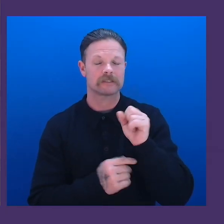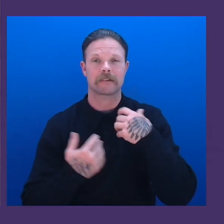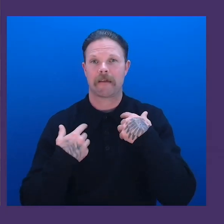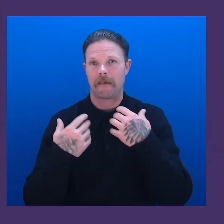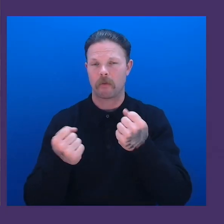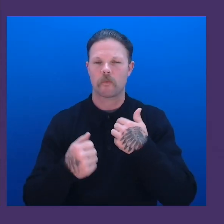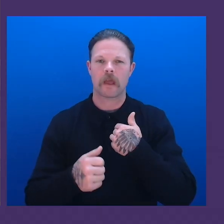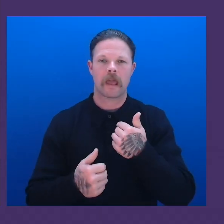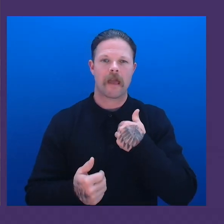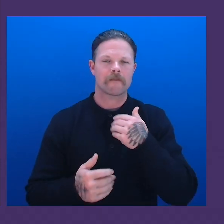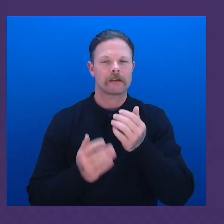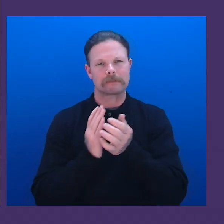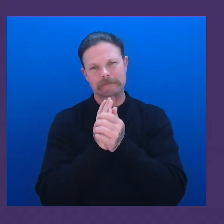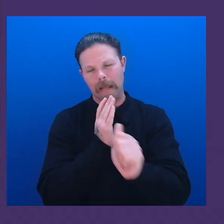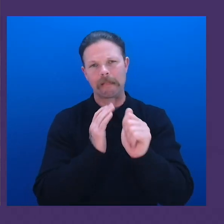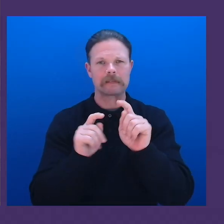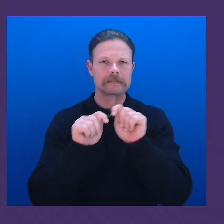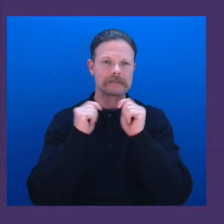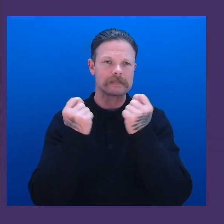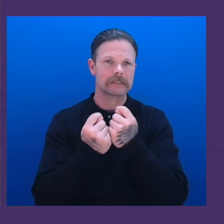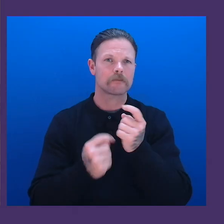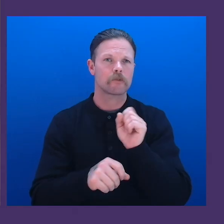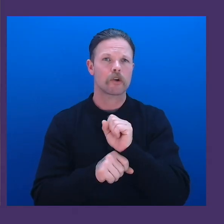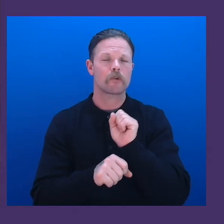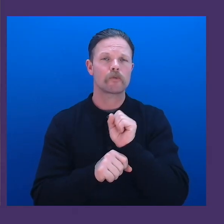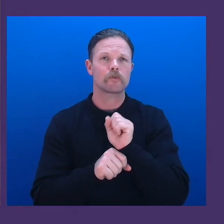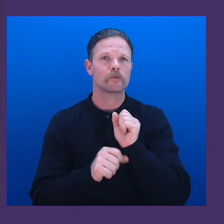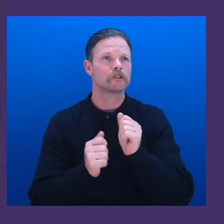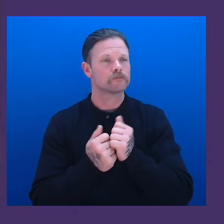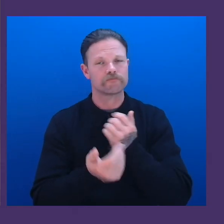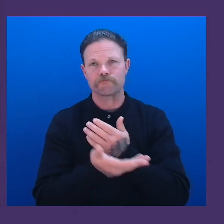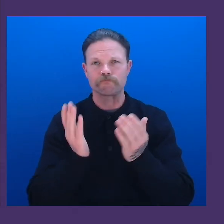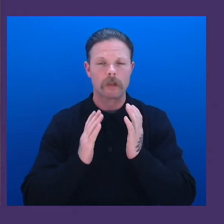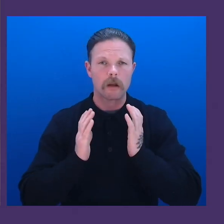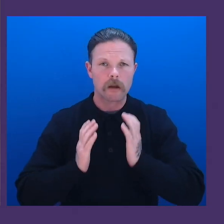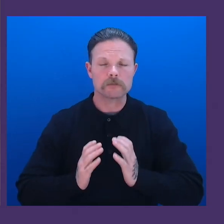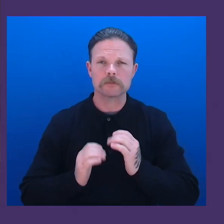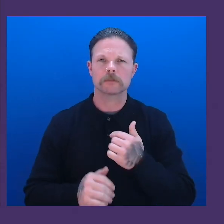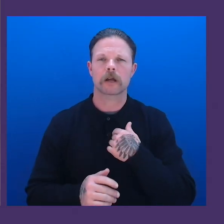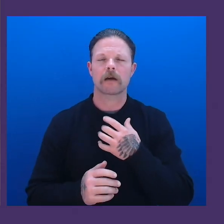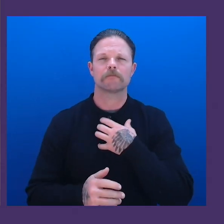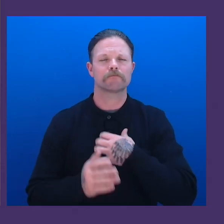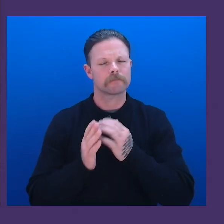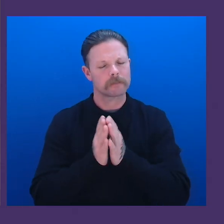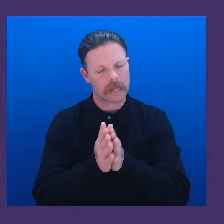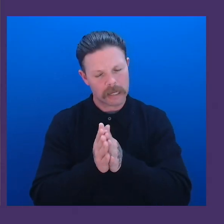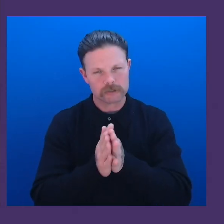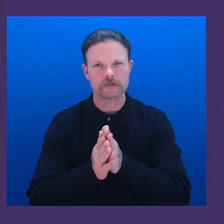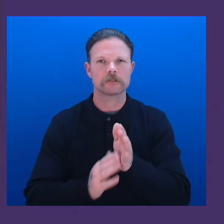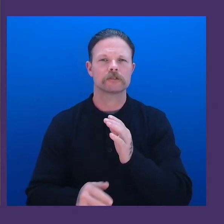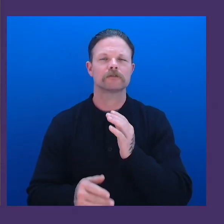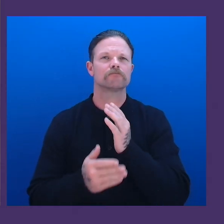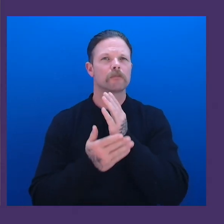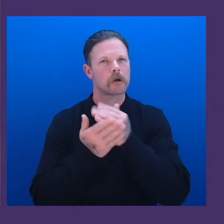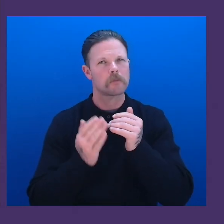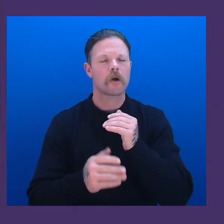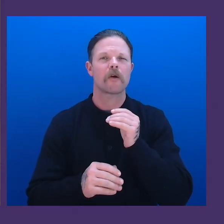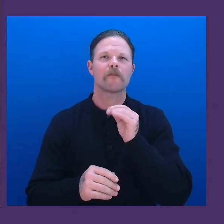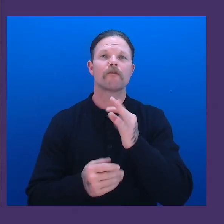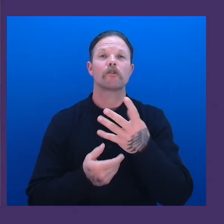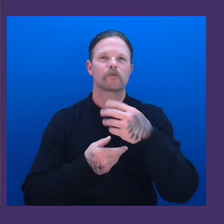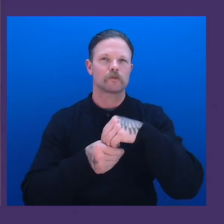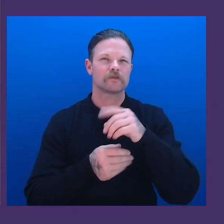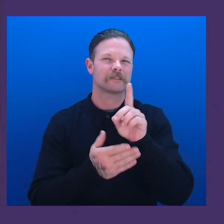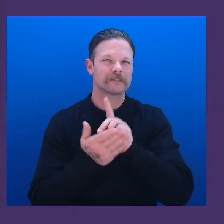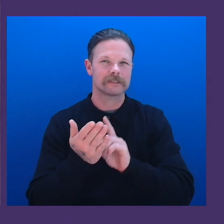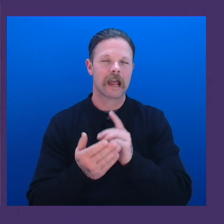that works hard on behalf of all of our customers. And I'm a passionate proponent of inclusive design and